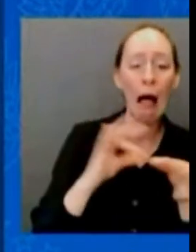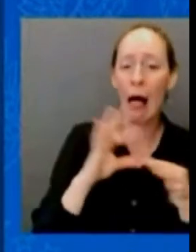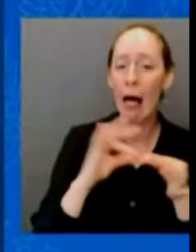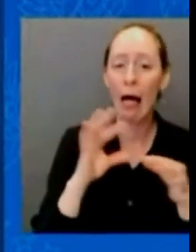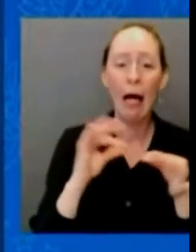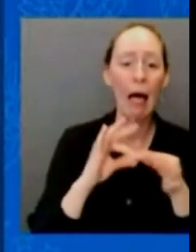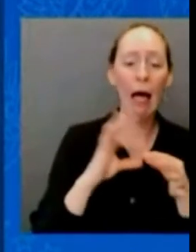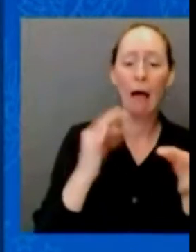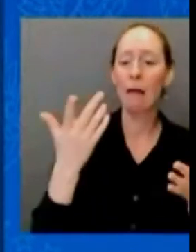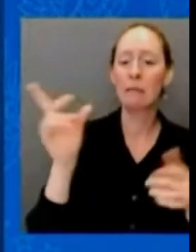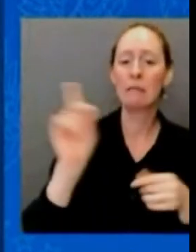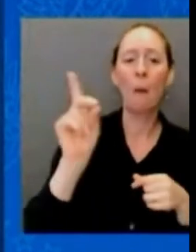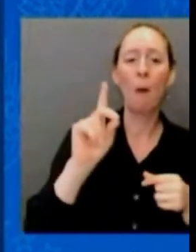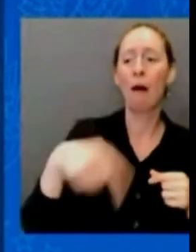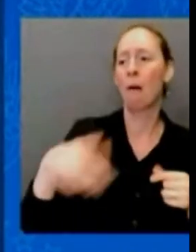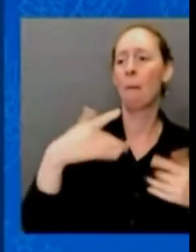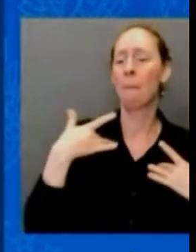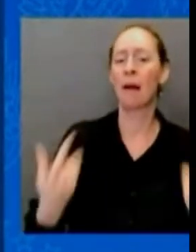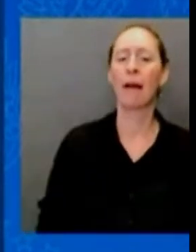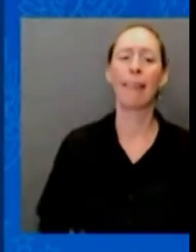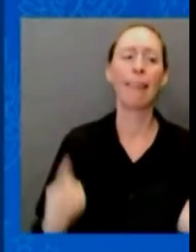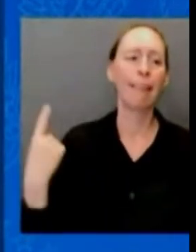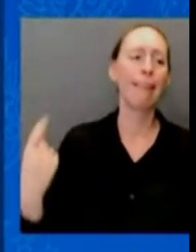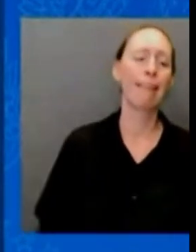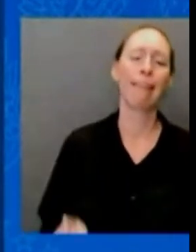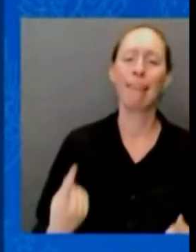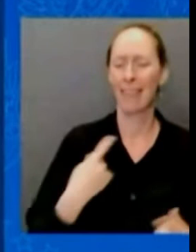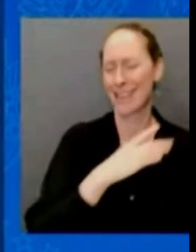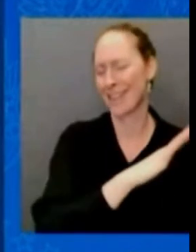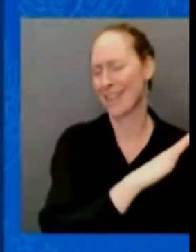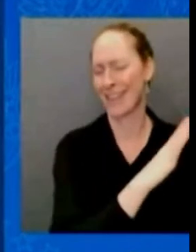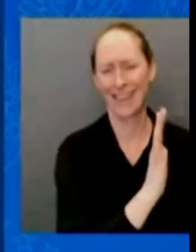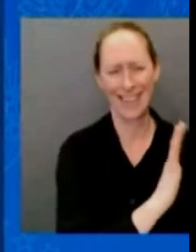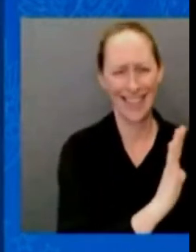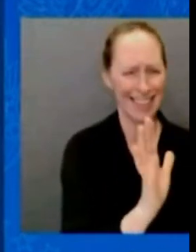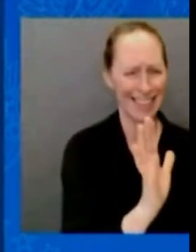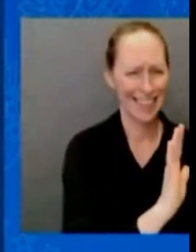reduction that my Republicans voted against when they opposed the Inflation Reduction Act.